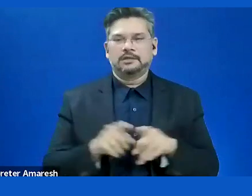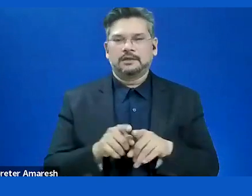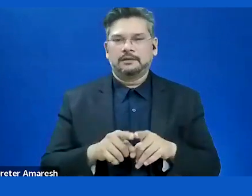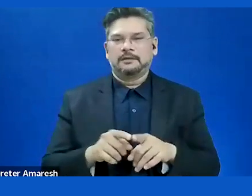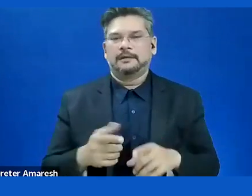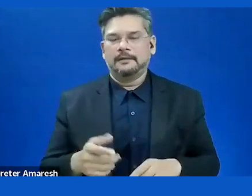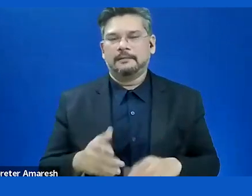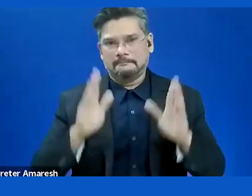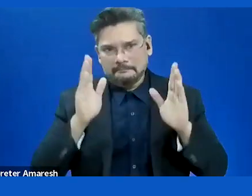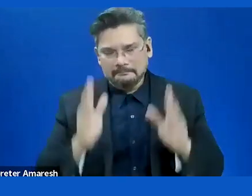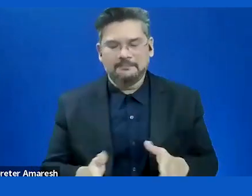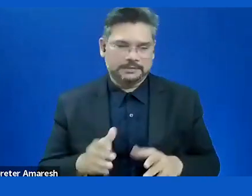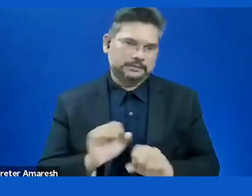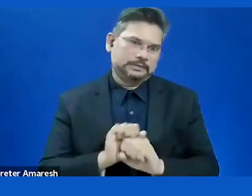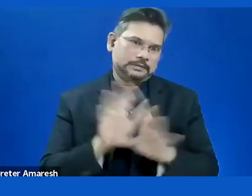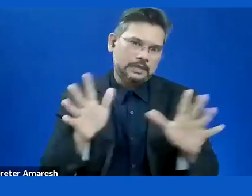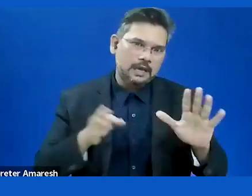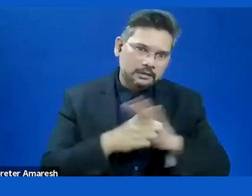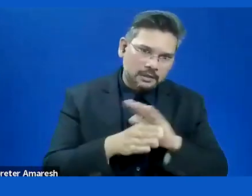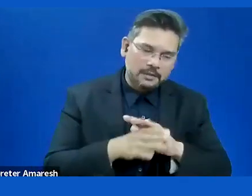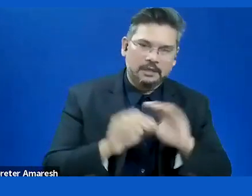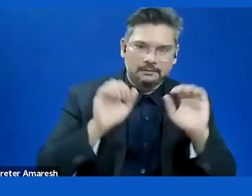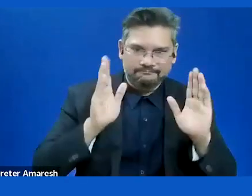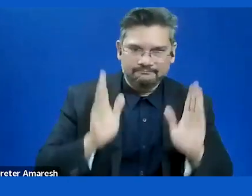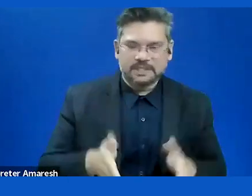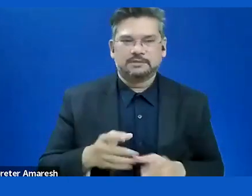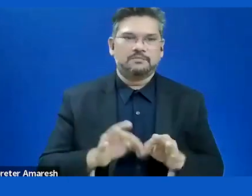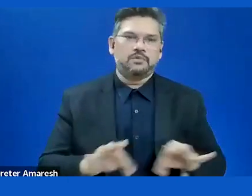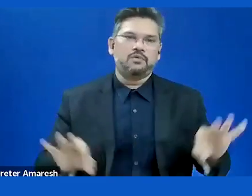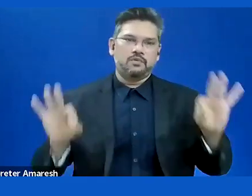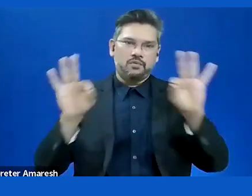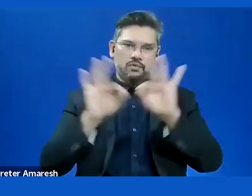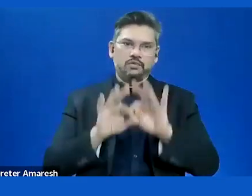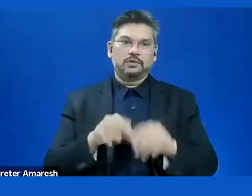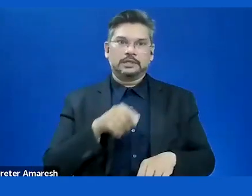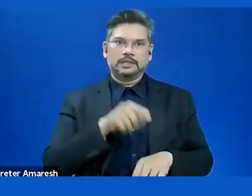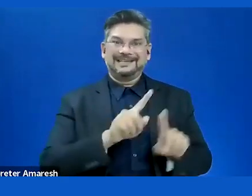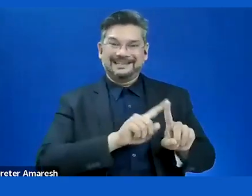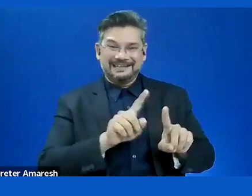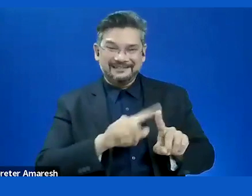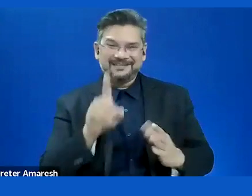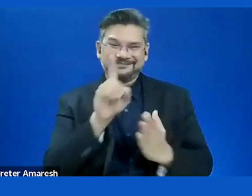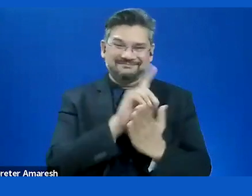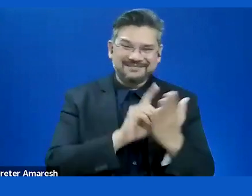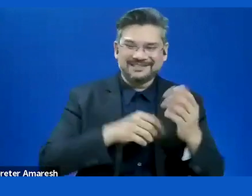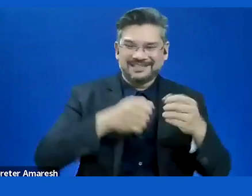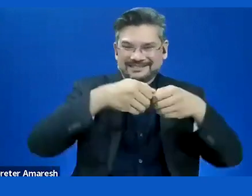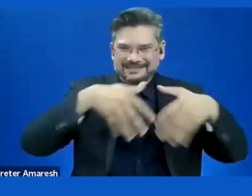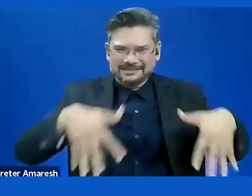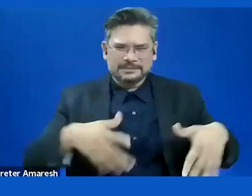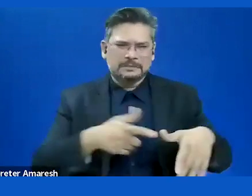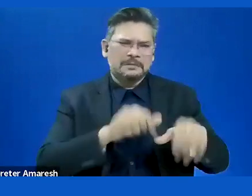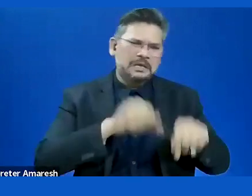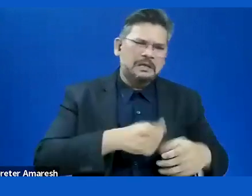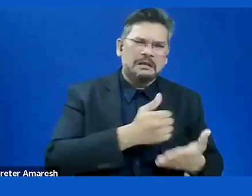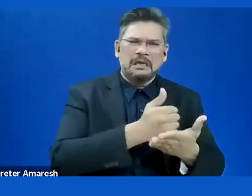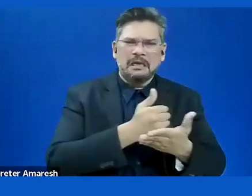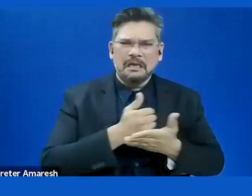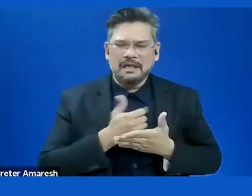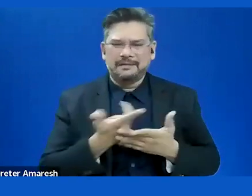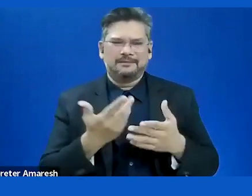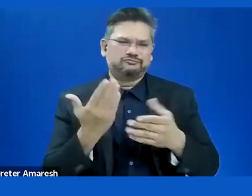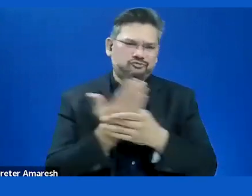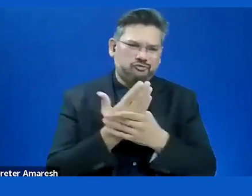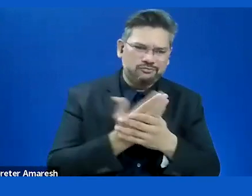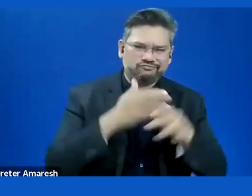accessible. The cool thing about design systems is that they allow for like documentation. You can build very complex